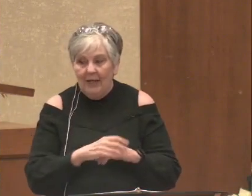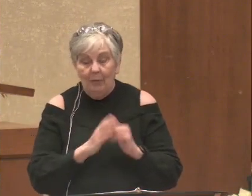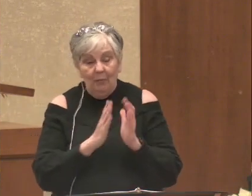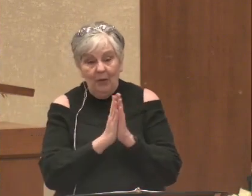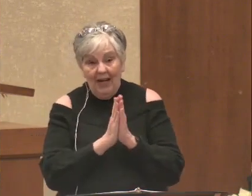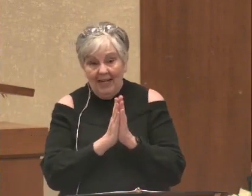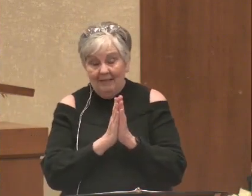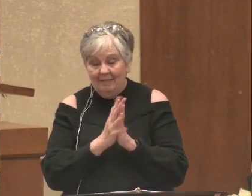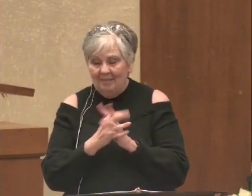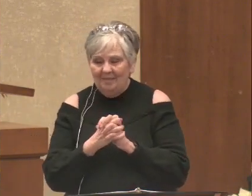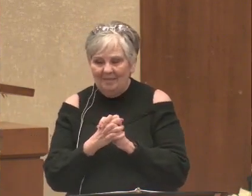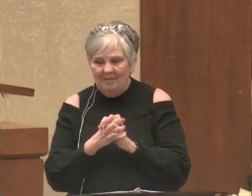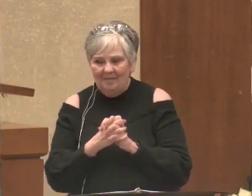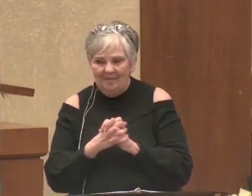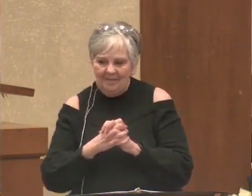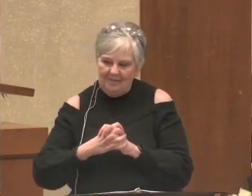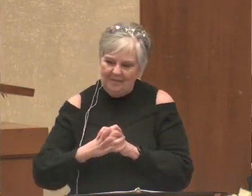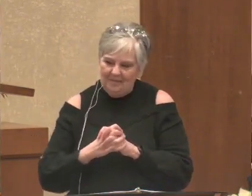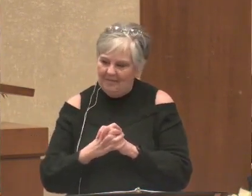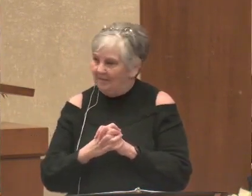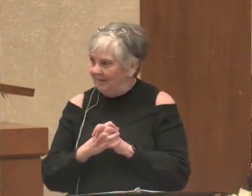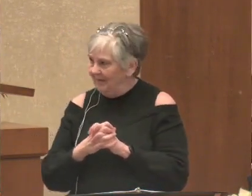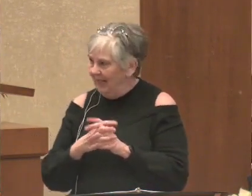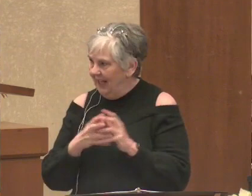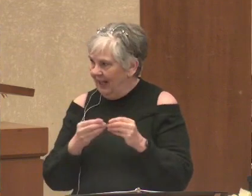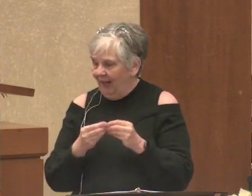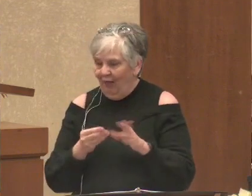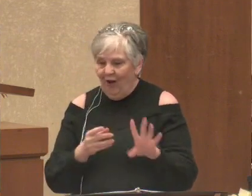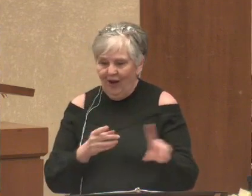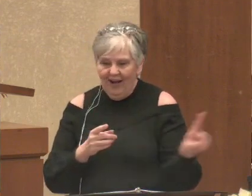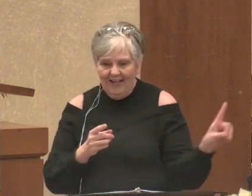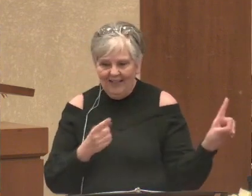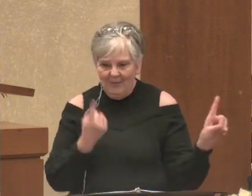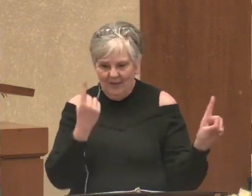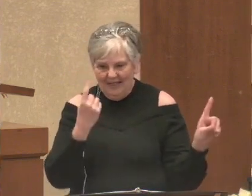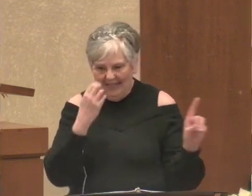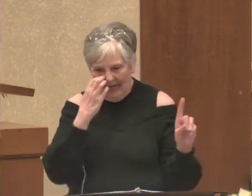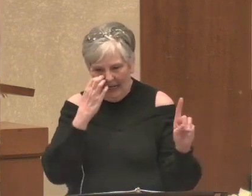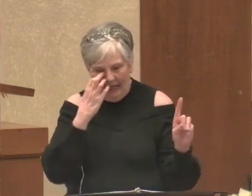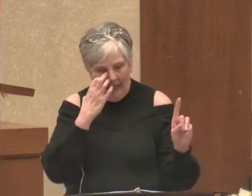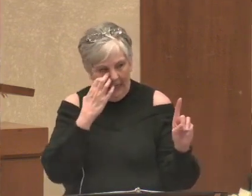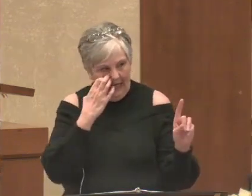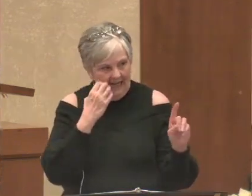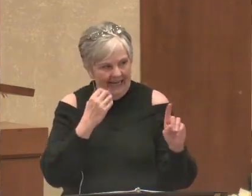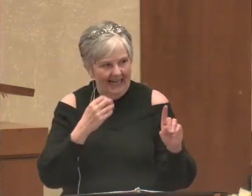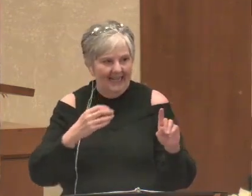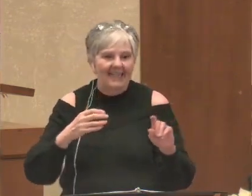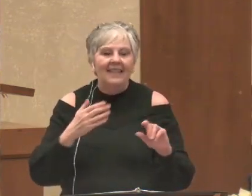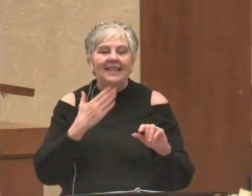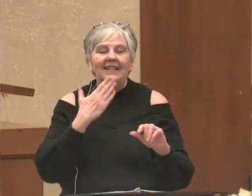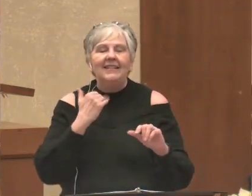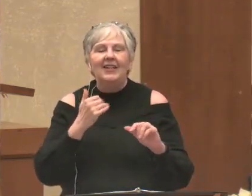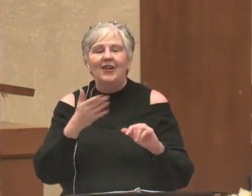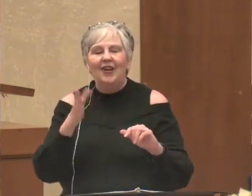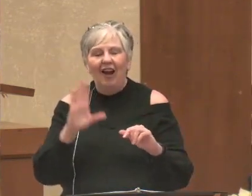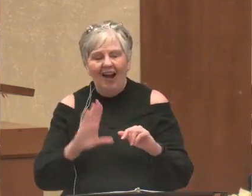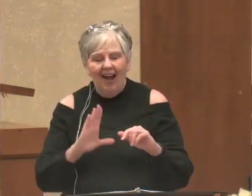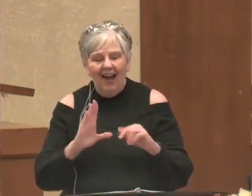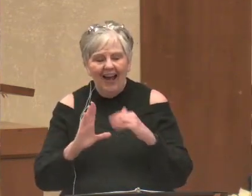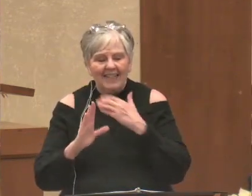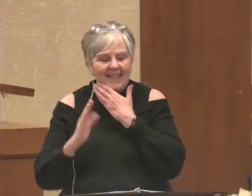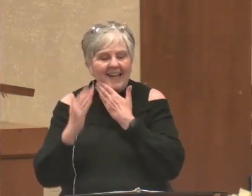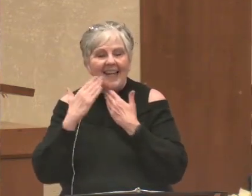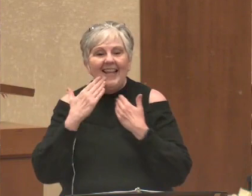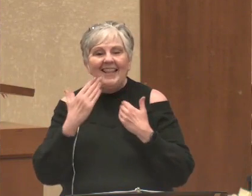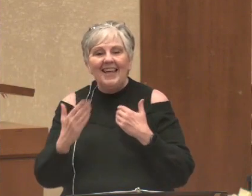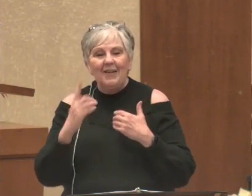pray? All right. Uh-oh, I lost one. Let's pray. Dear God, thank